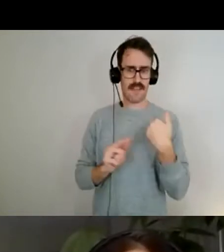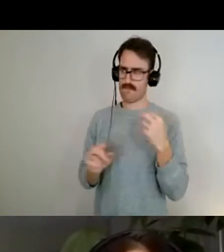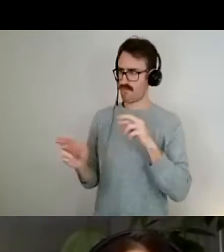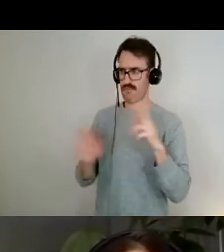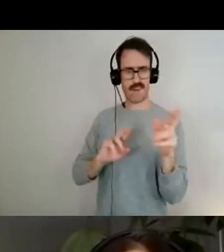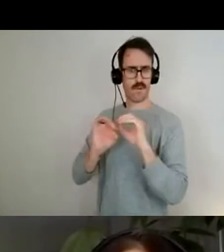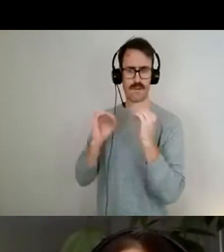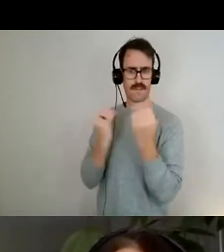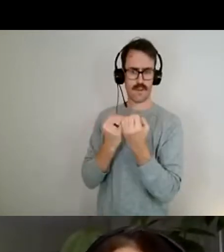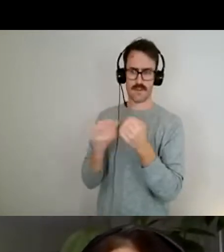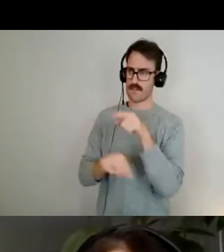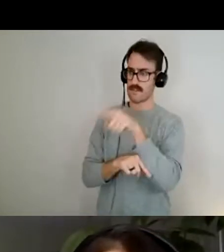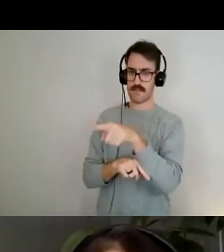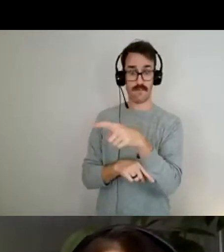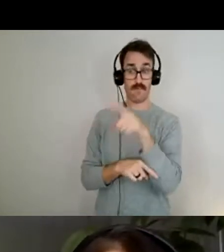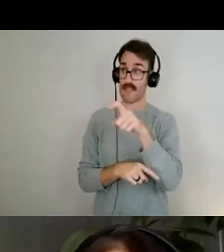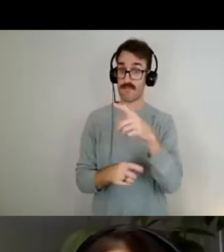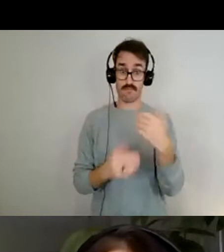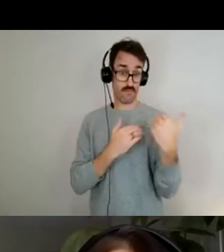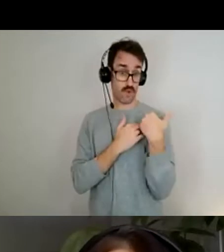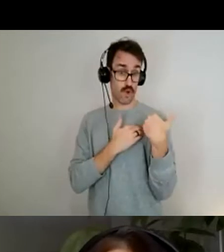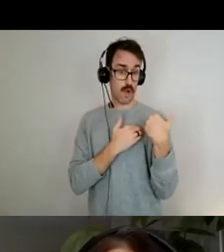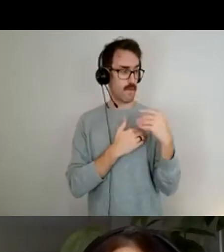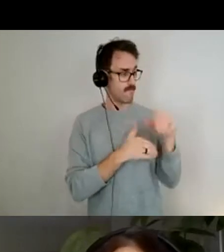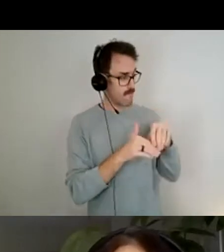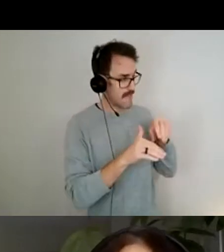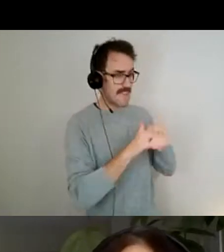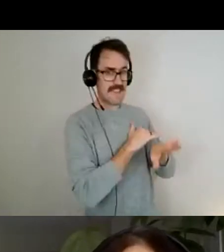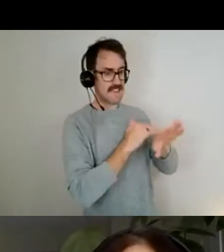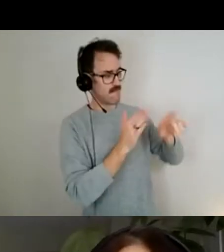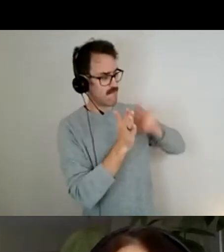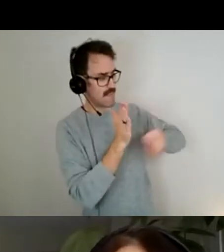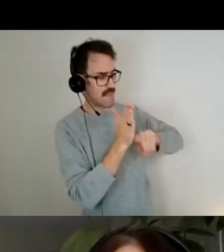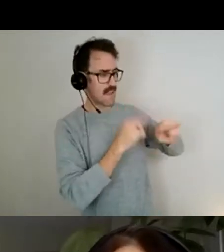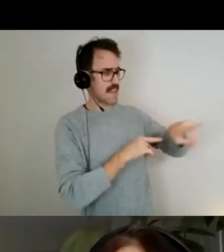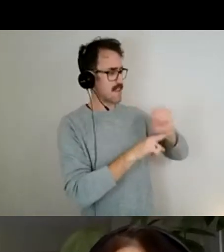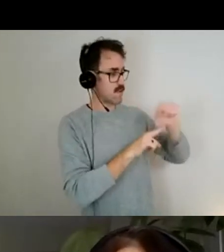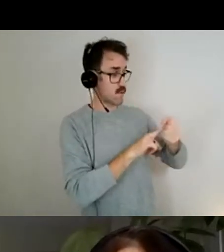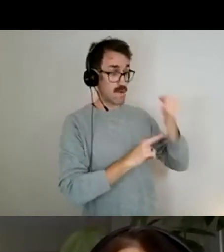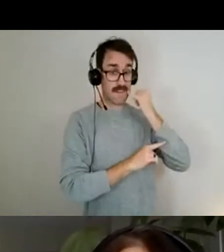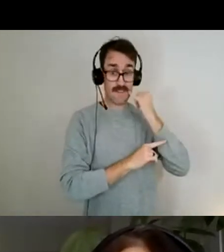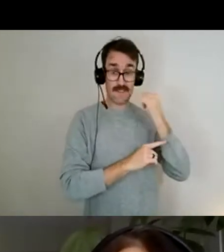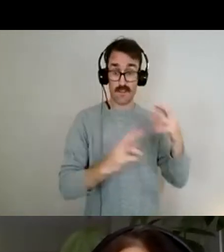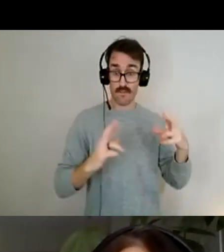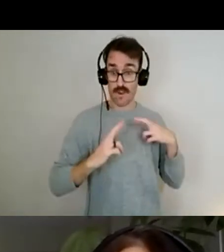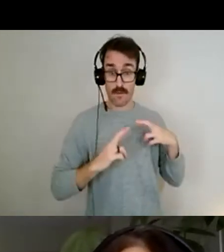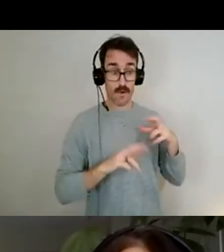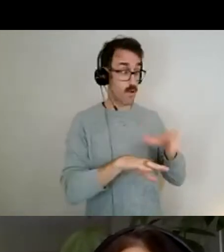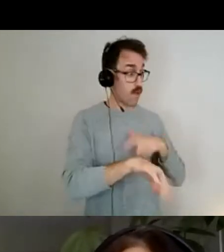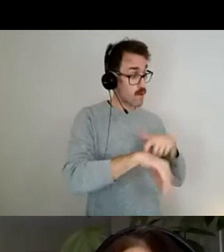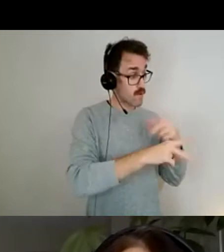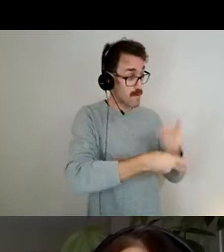that supposed to investigate allegations of mistreatment and abuse.